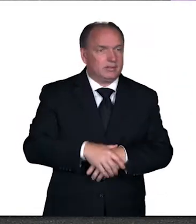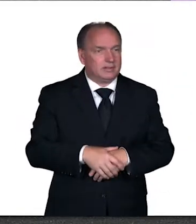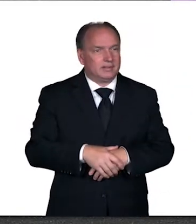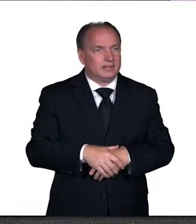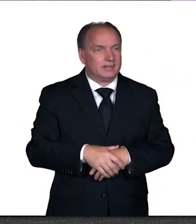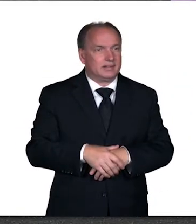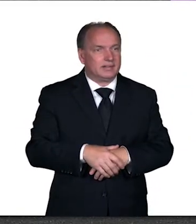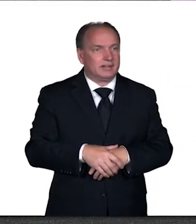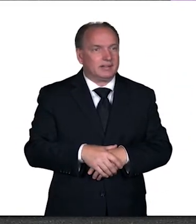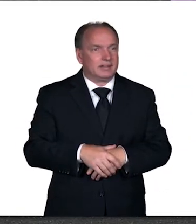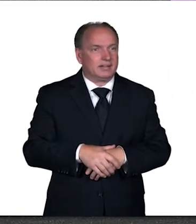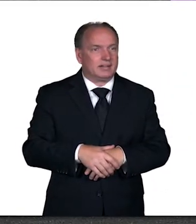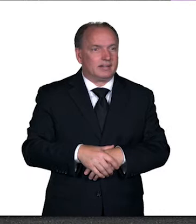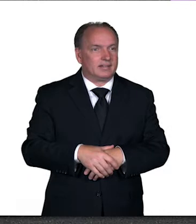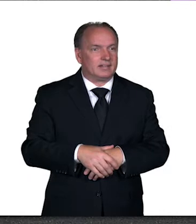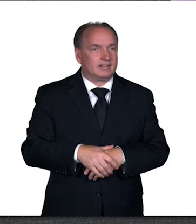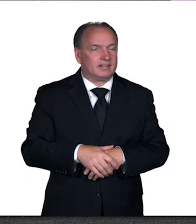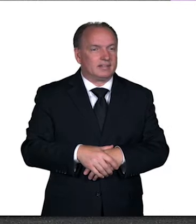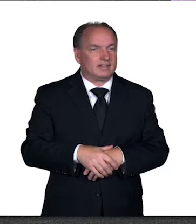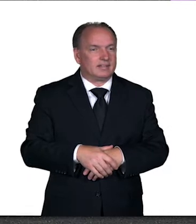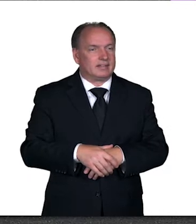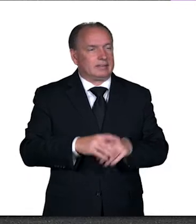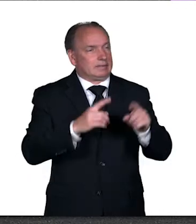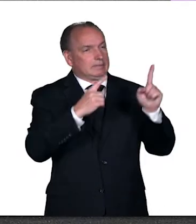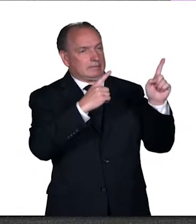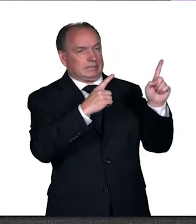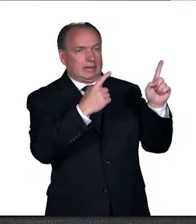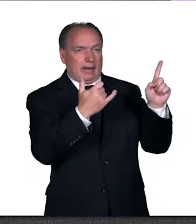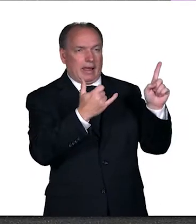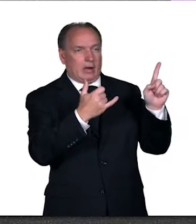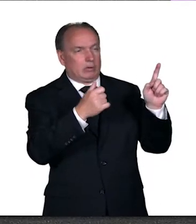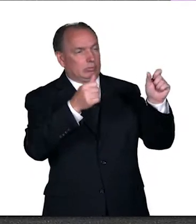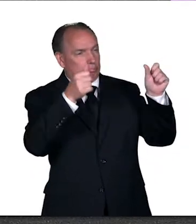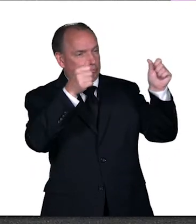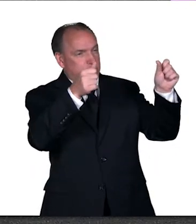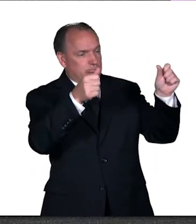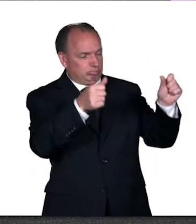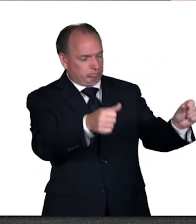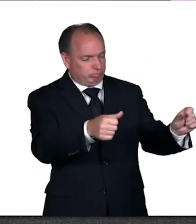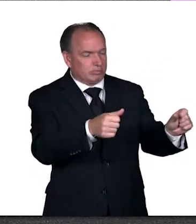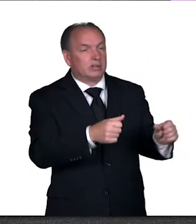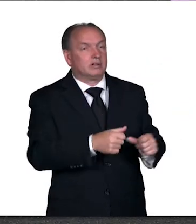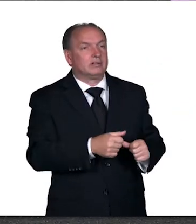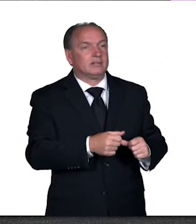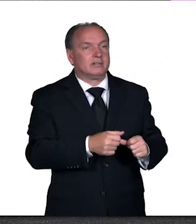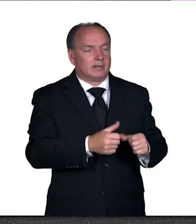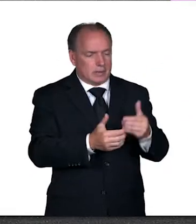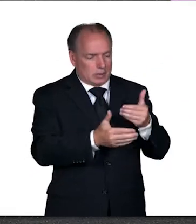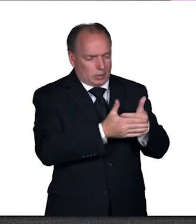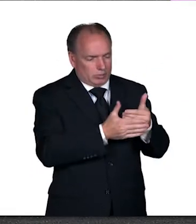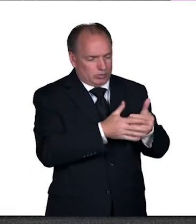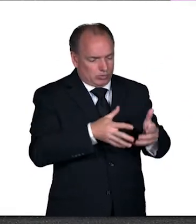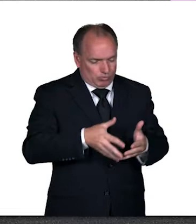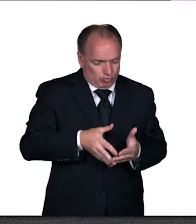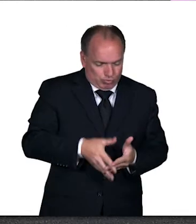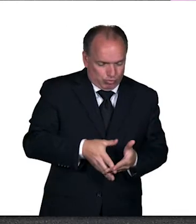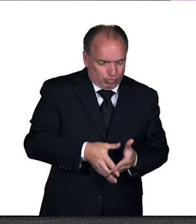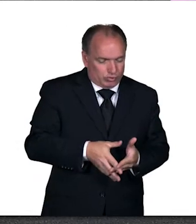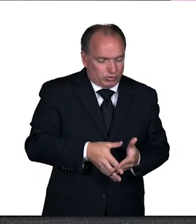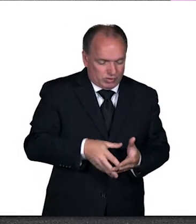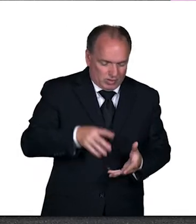stick our stem and leaves right where the roots are because the